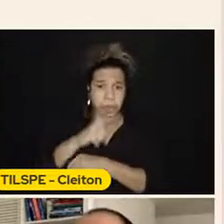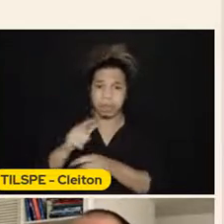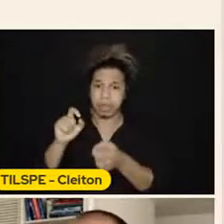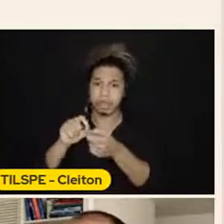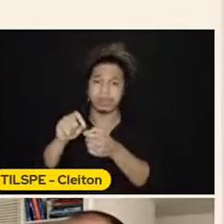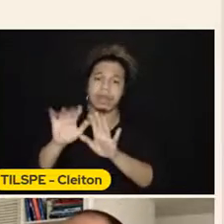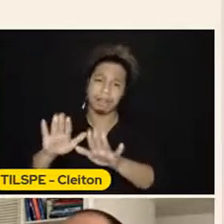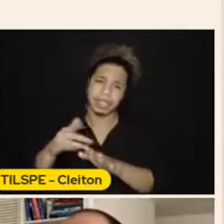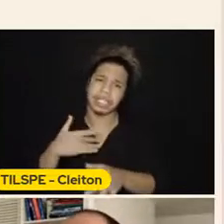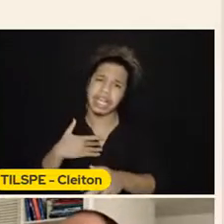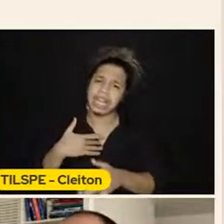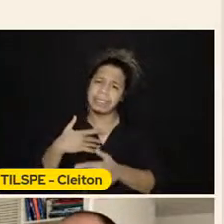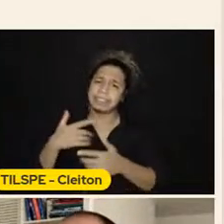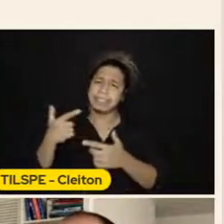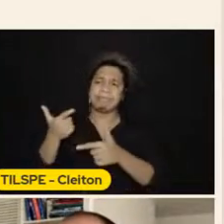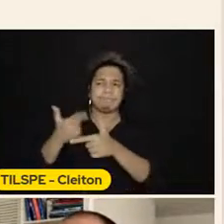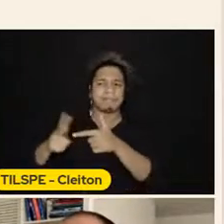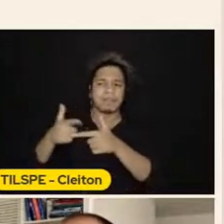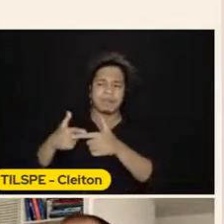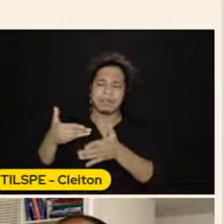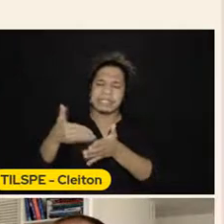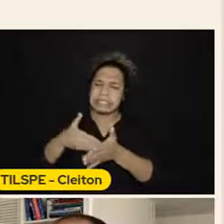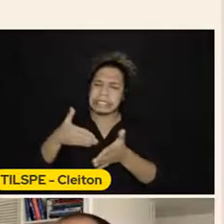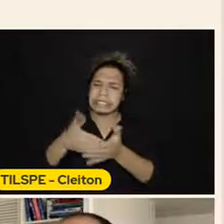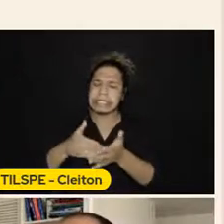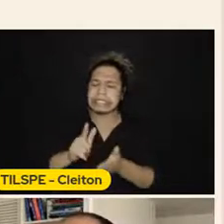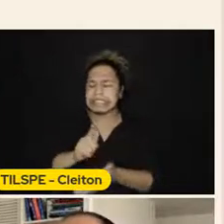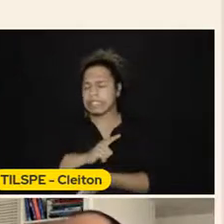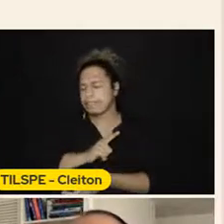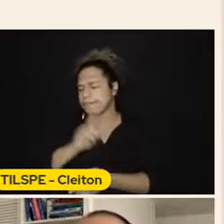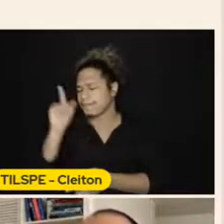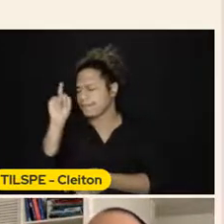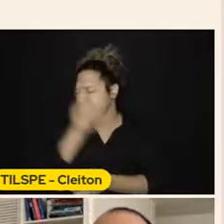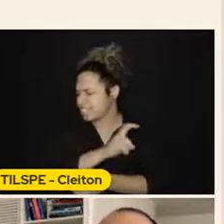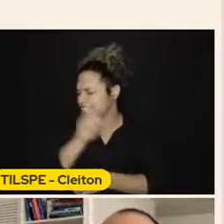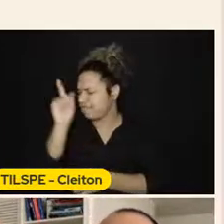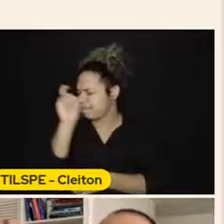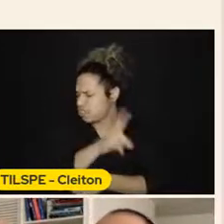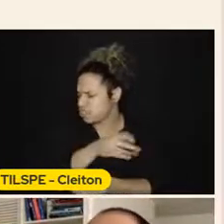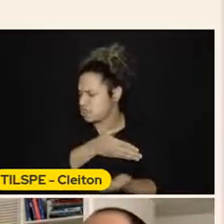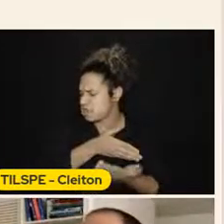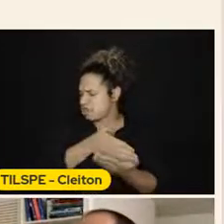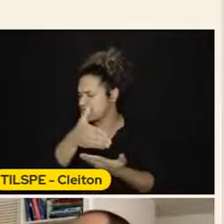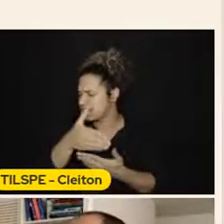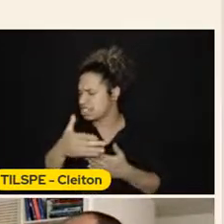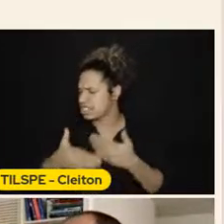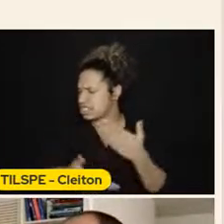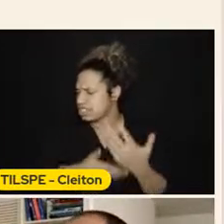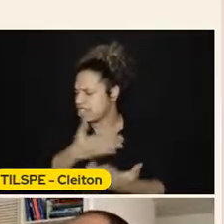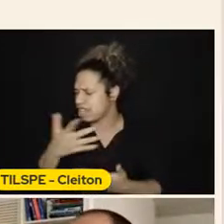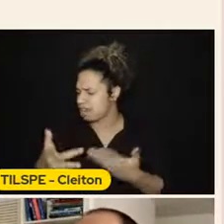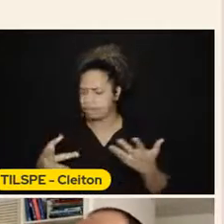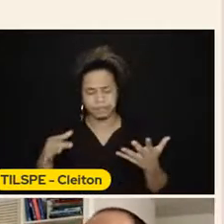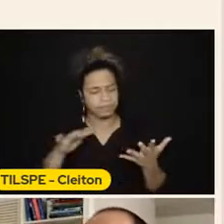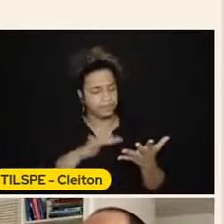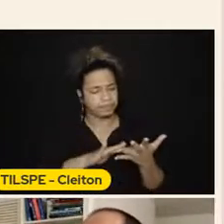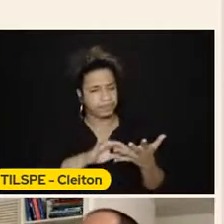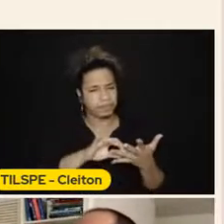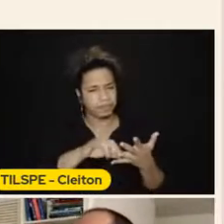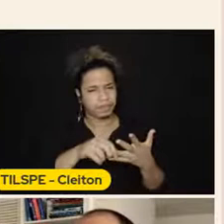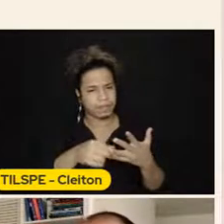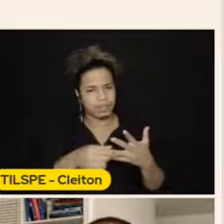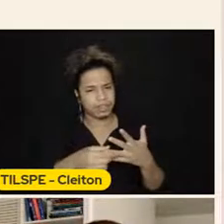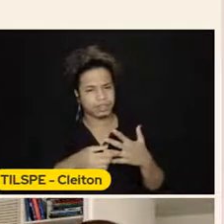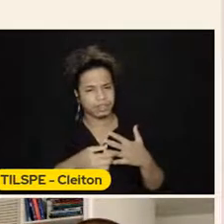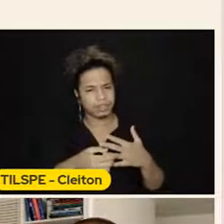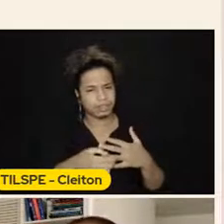struggles, man, she struggles. There is pain from the very beginning. The pain starts in her finger. It rushes up to her